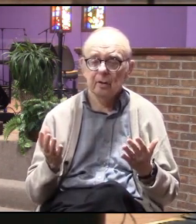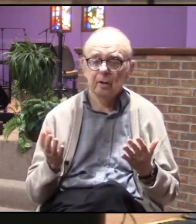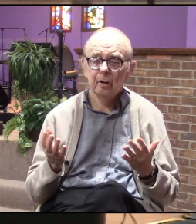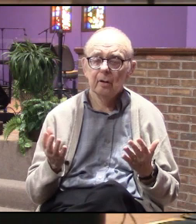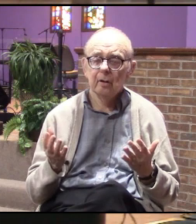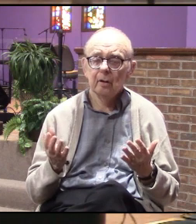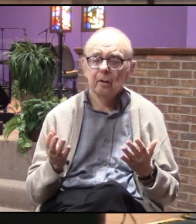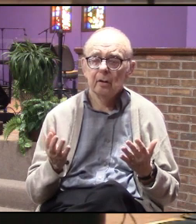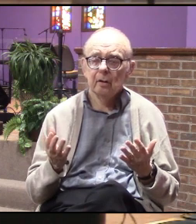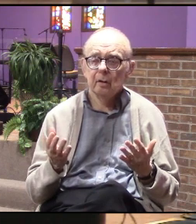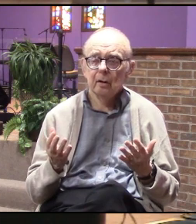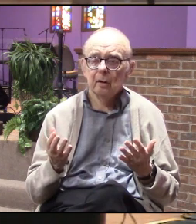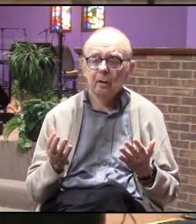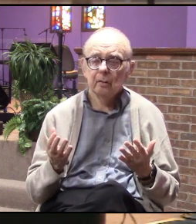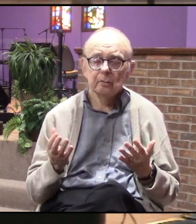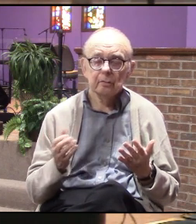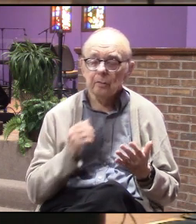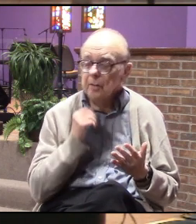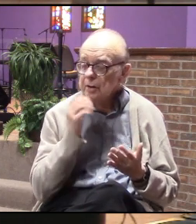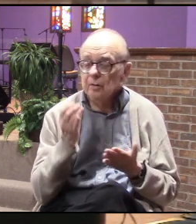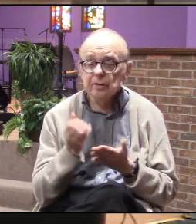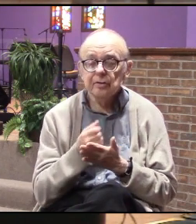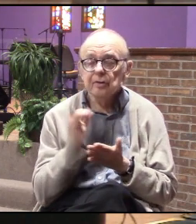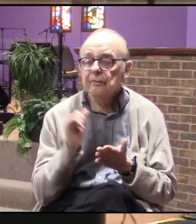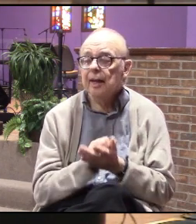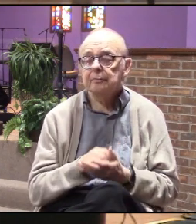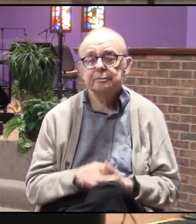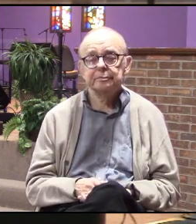things, we don't deserve it.